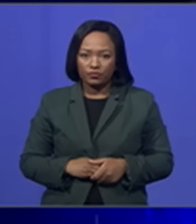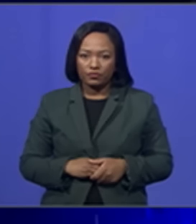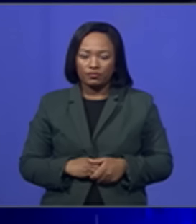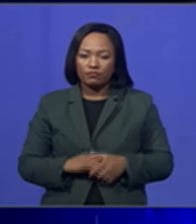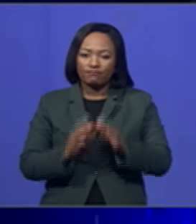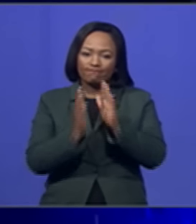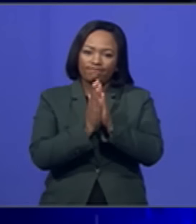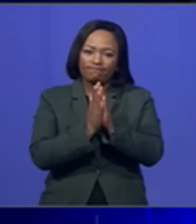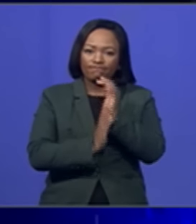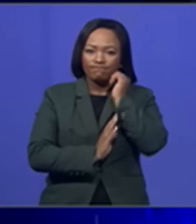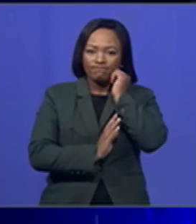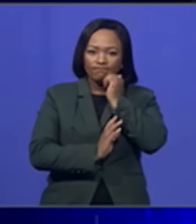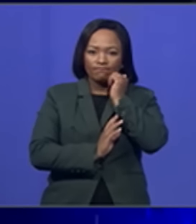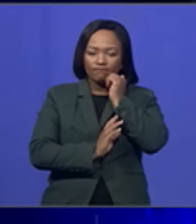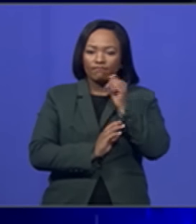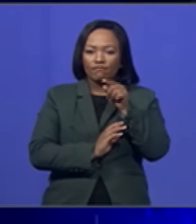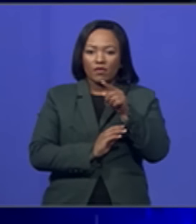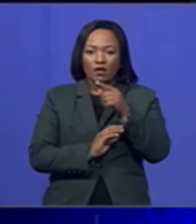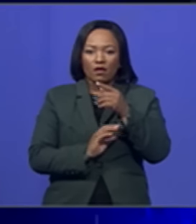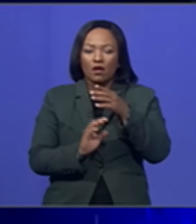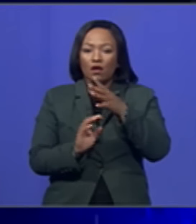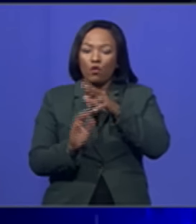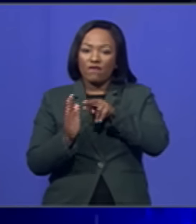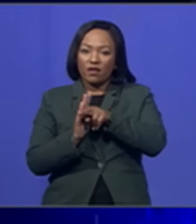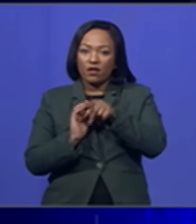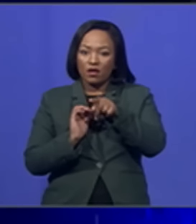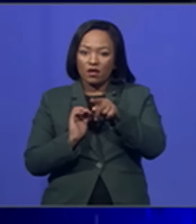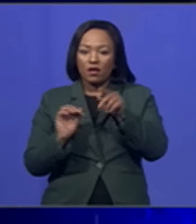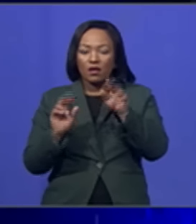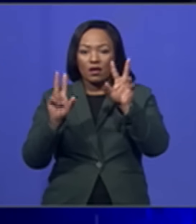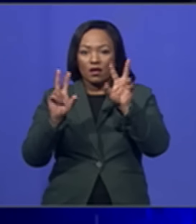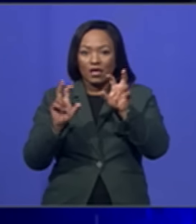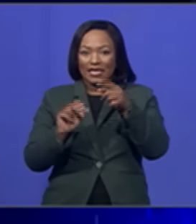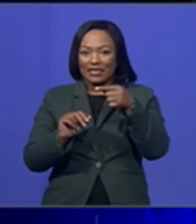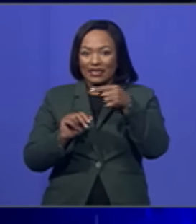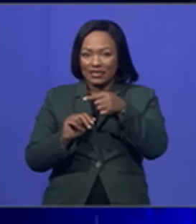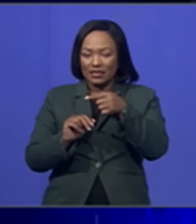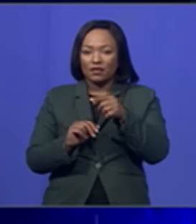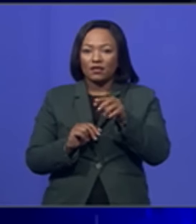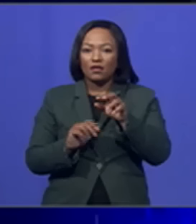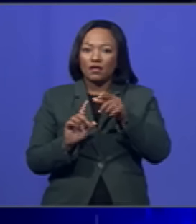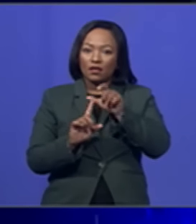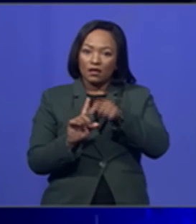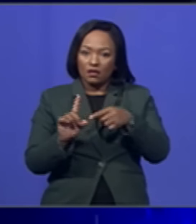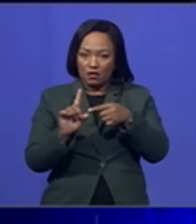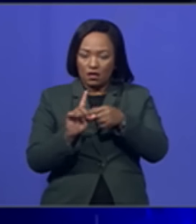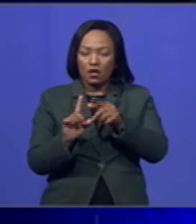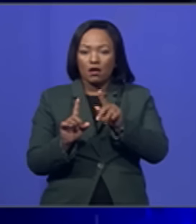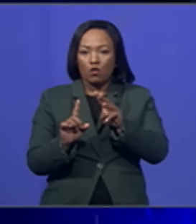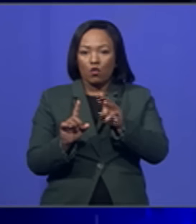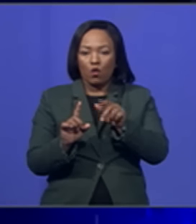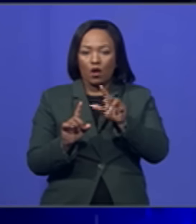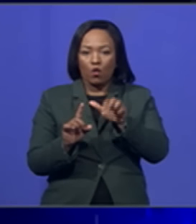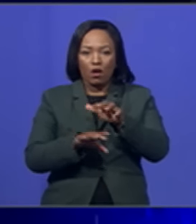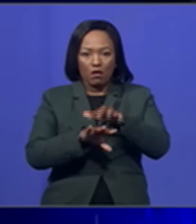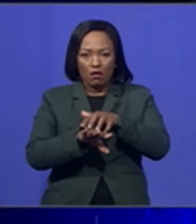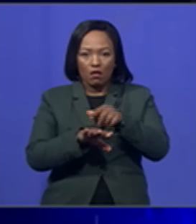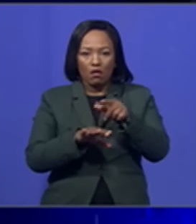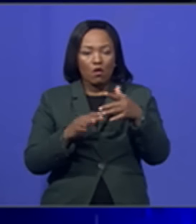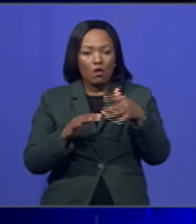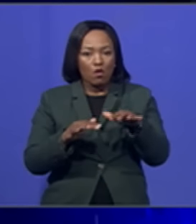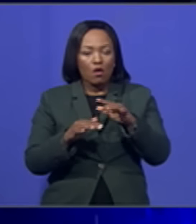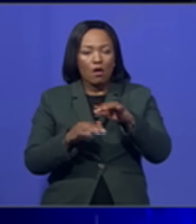Moirine le matsometsing ka tlaleho eno e qetang ho bapala empa yona sehloho sa yona ke se reng Ramokone Kwakwa ke emong wa dihwai tse ntseng di thuthuha